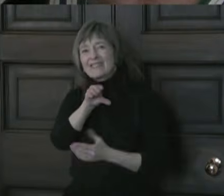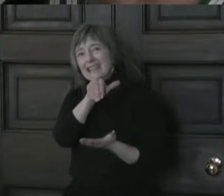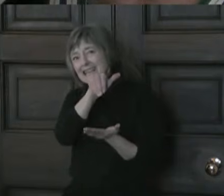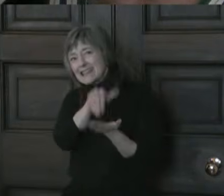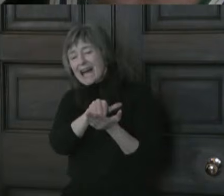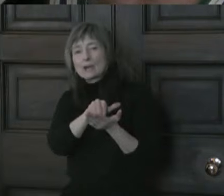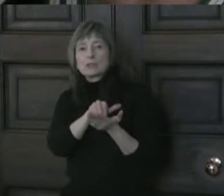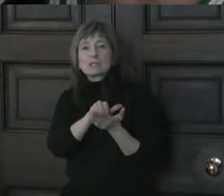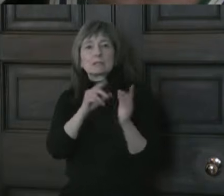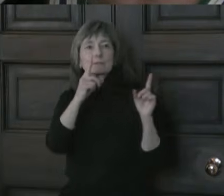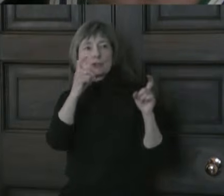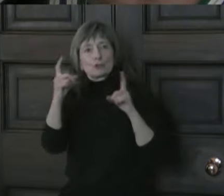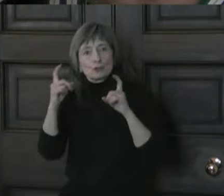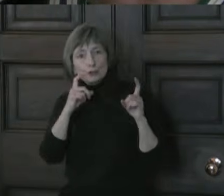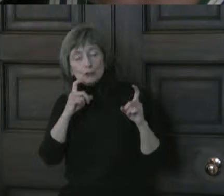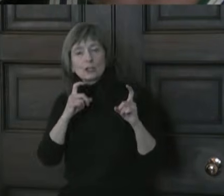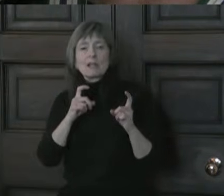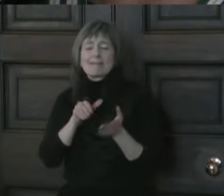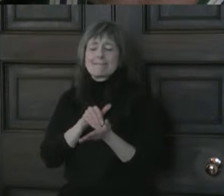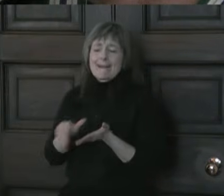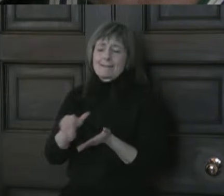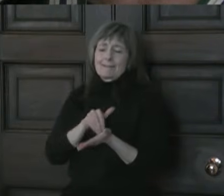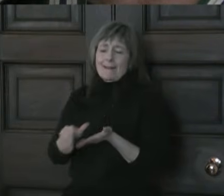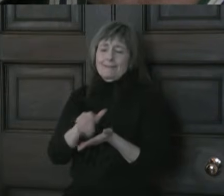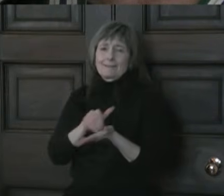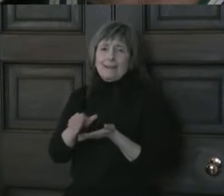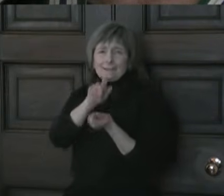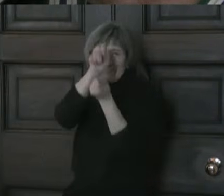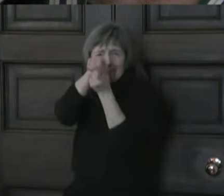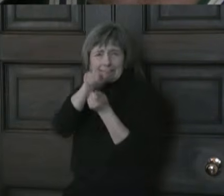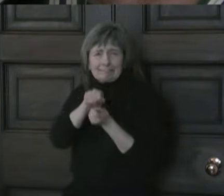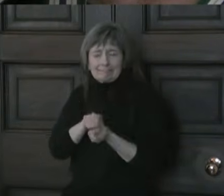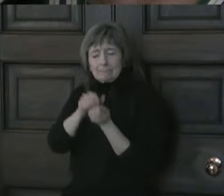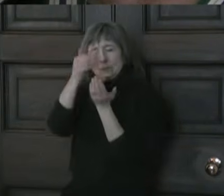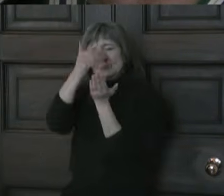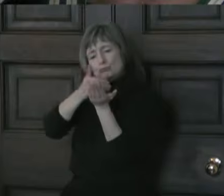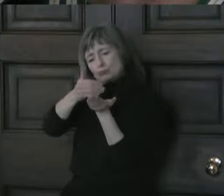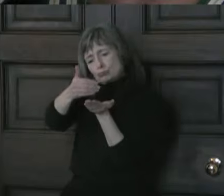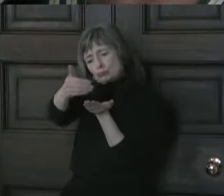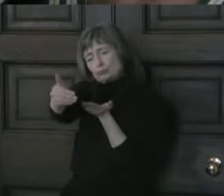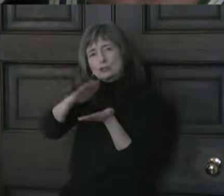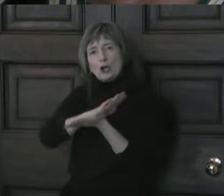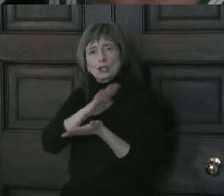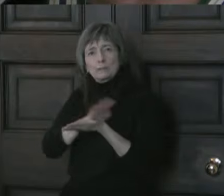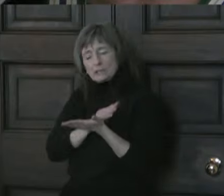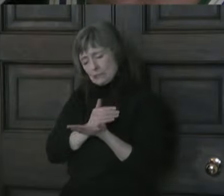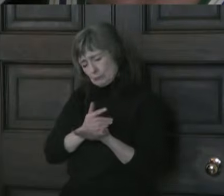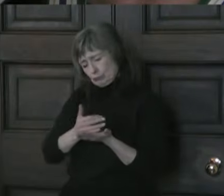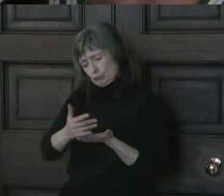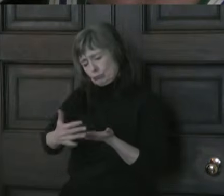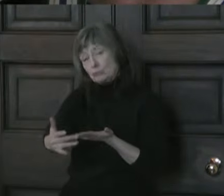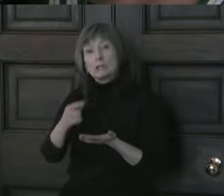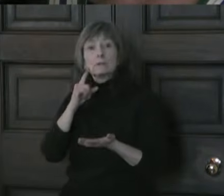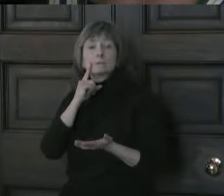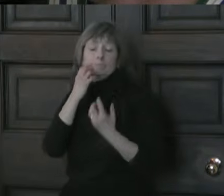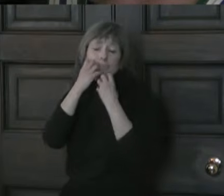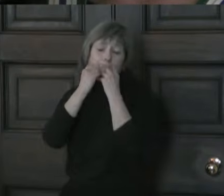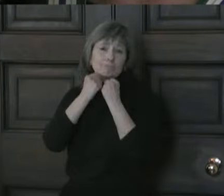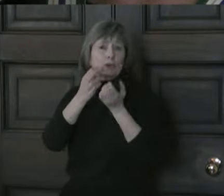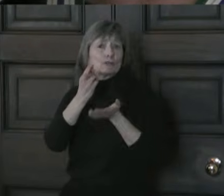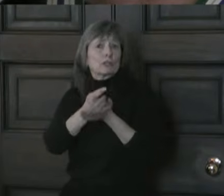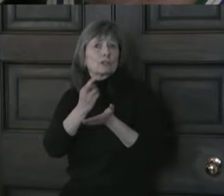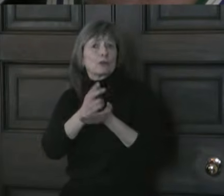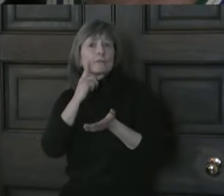150,000 images and thousands of meticulously indexed documents, offering an invaluable resource